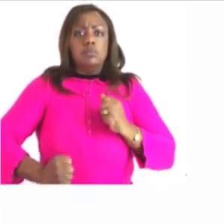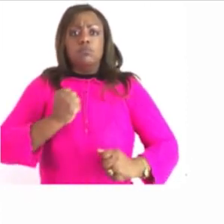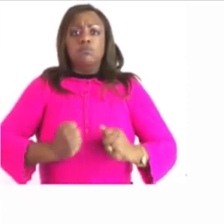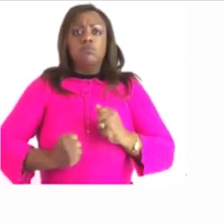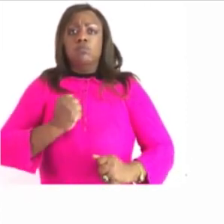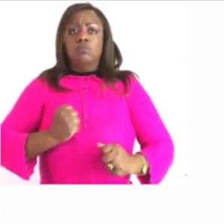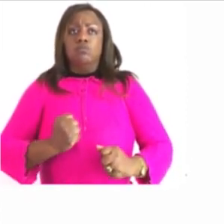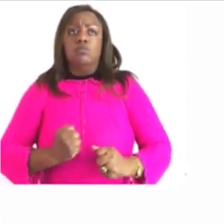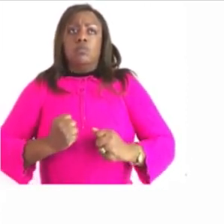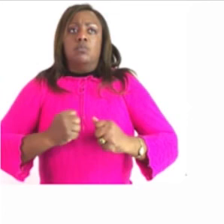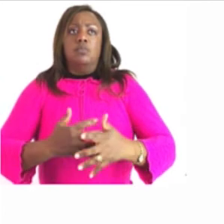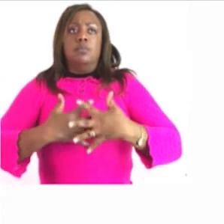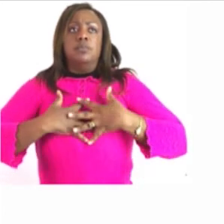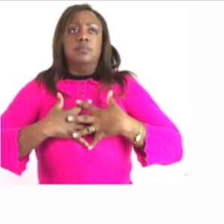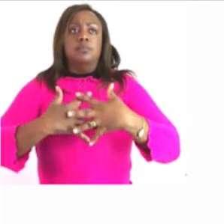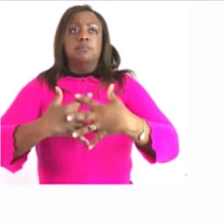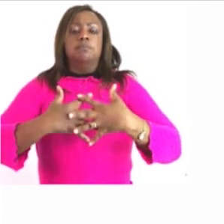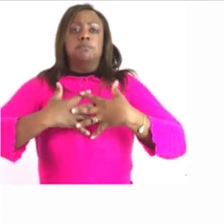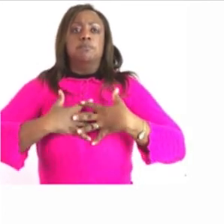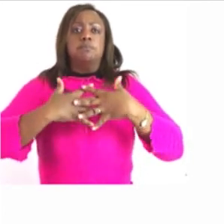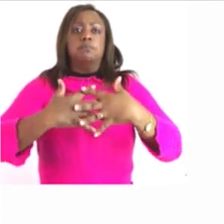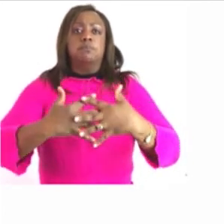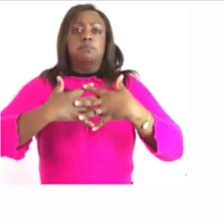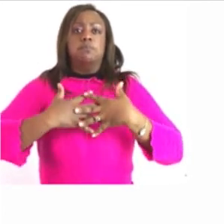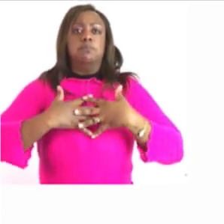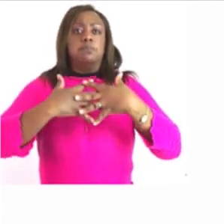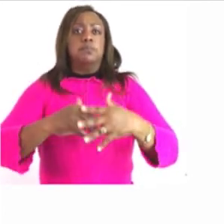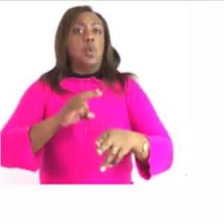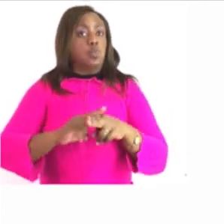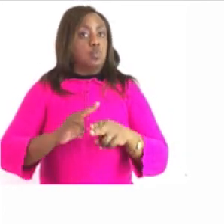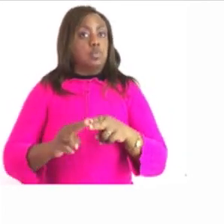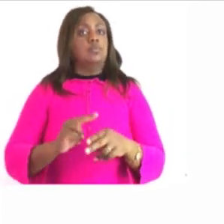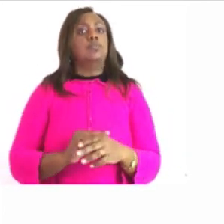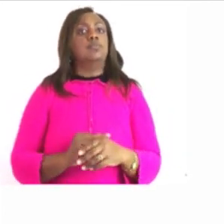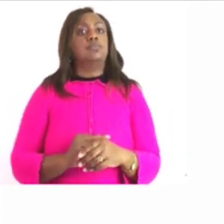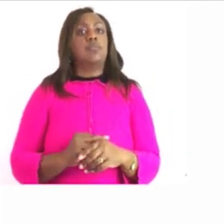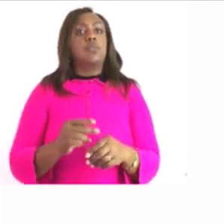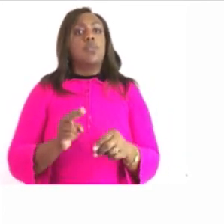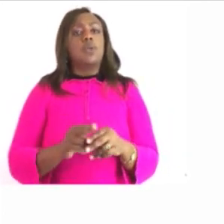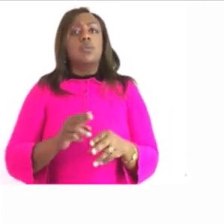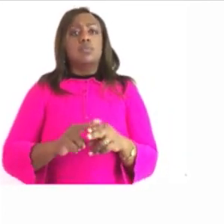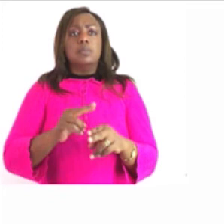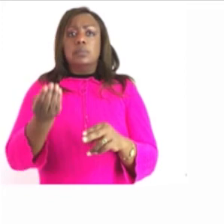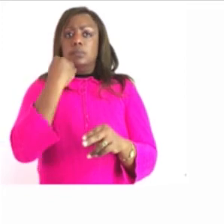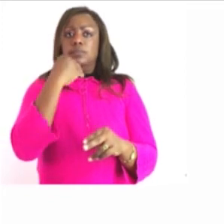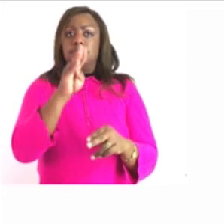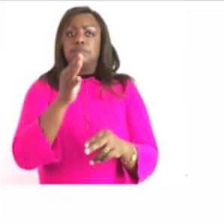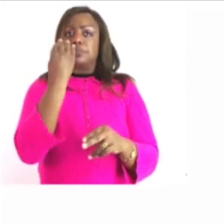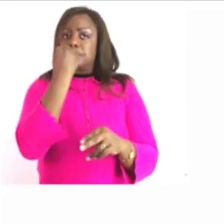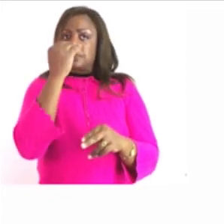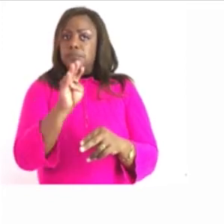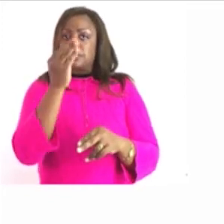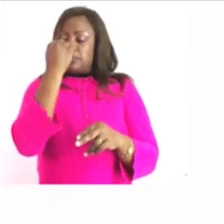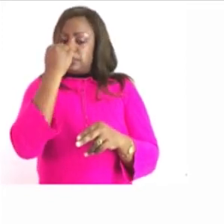the changes, okay? The sides change in a bigger range to make sure that because I've been using my